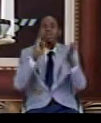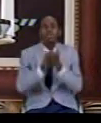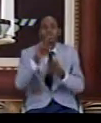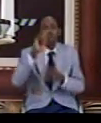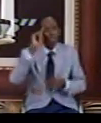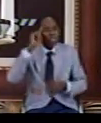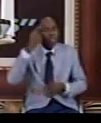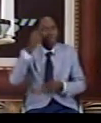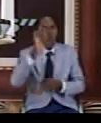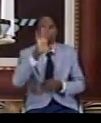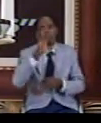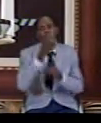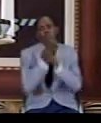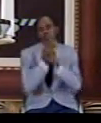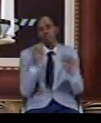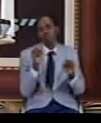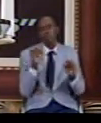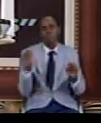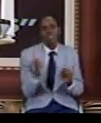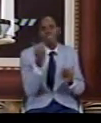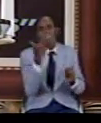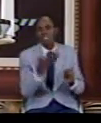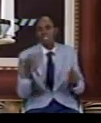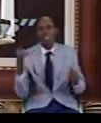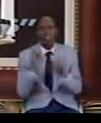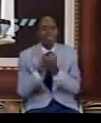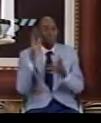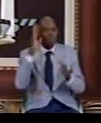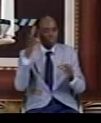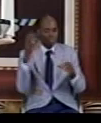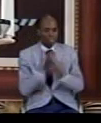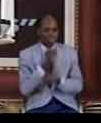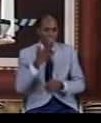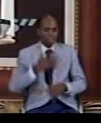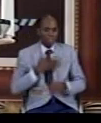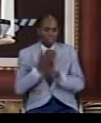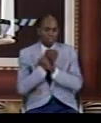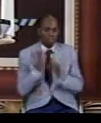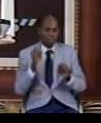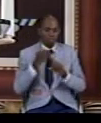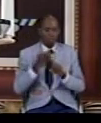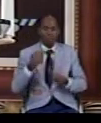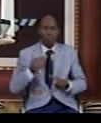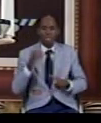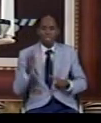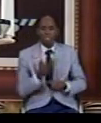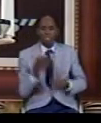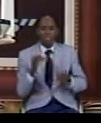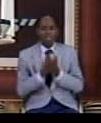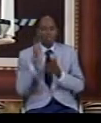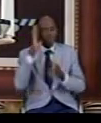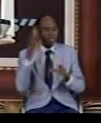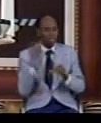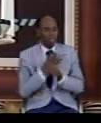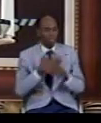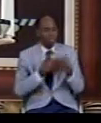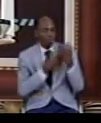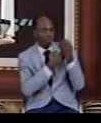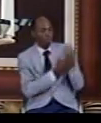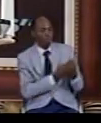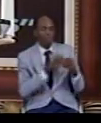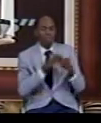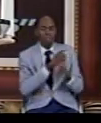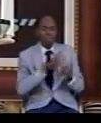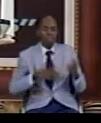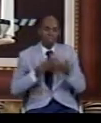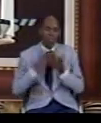salvation. Anything that will take my salvation from me, anything that will take my confidence in the Lord from me,